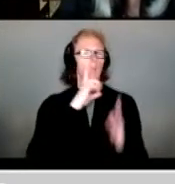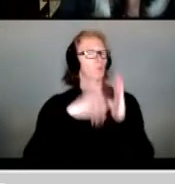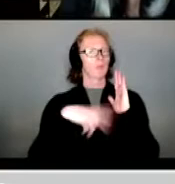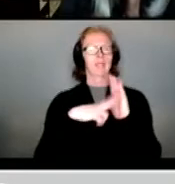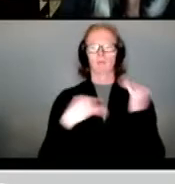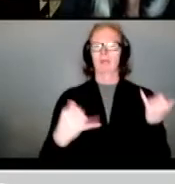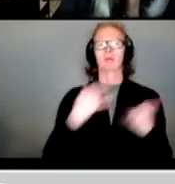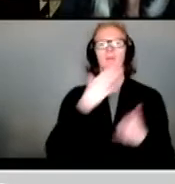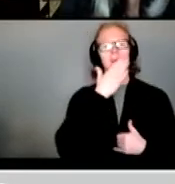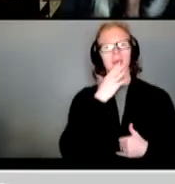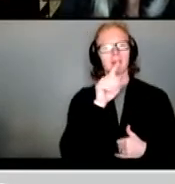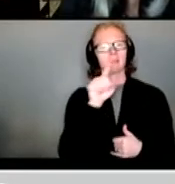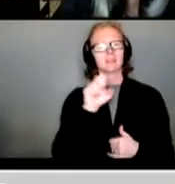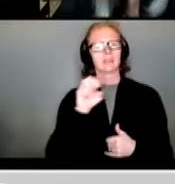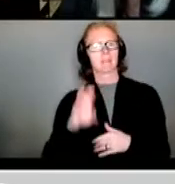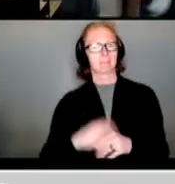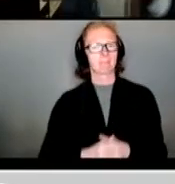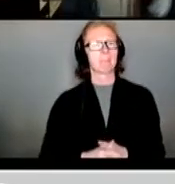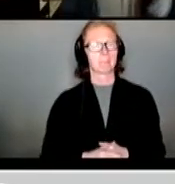then. Thank you, Zainab.